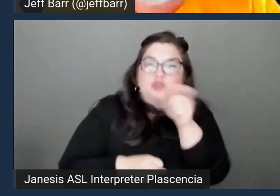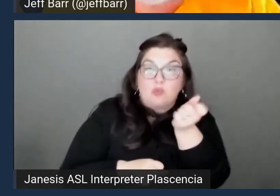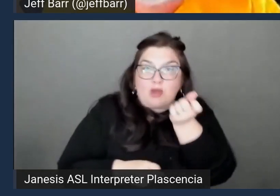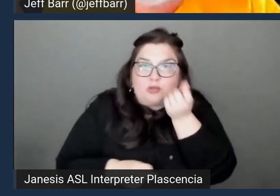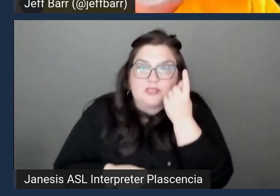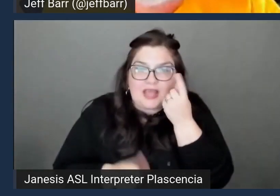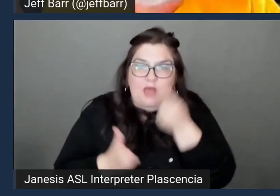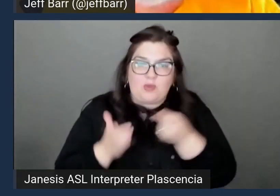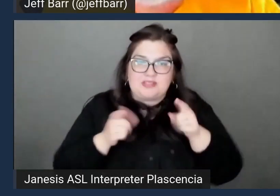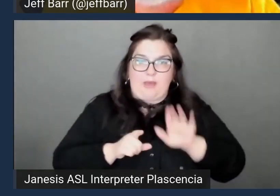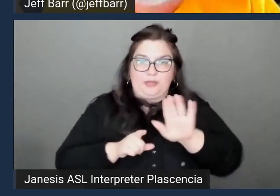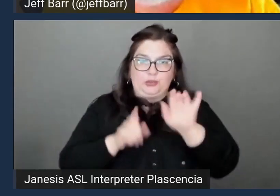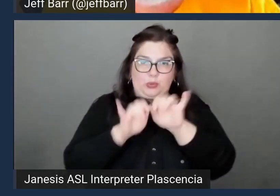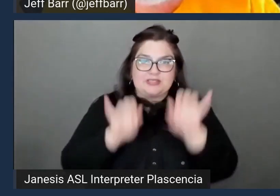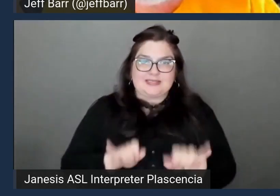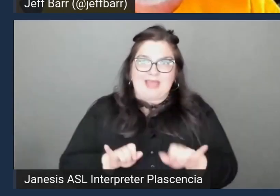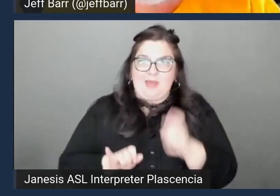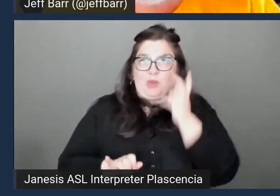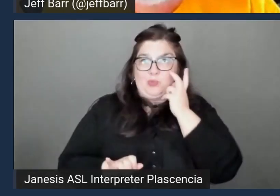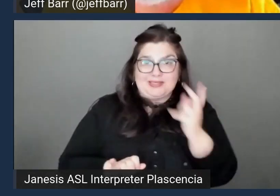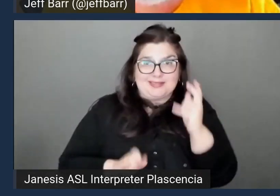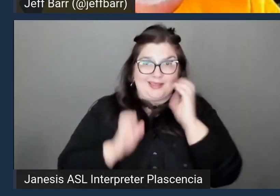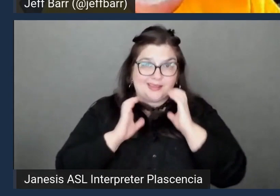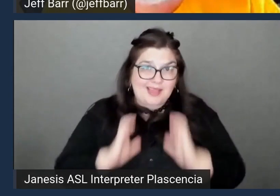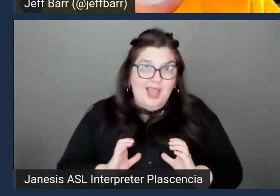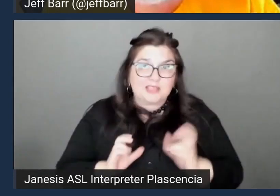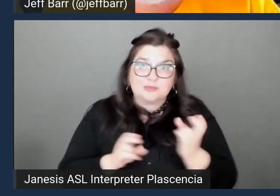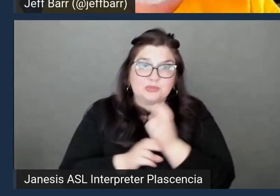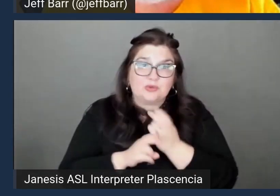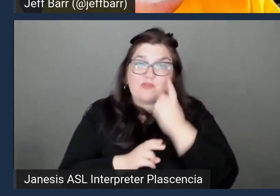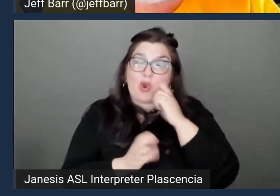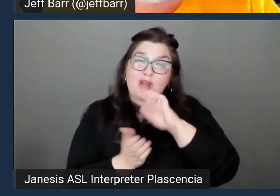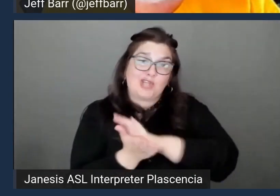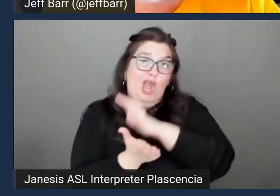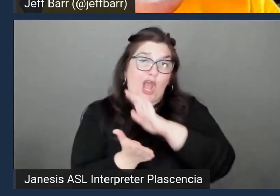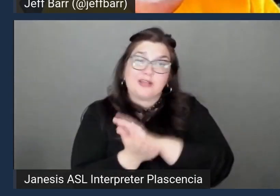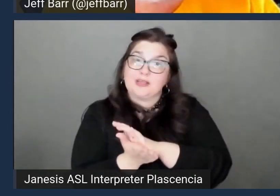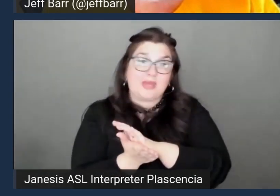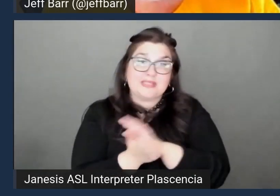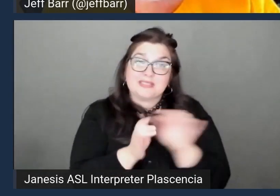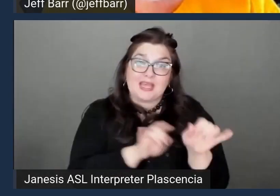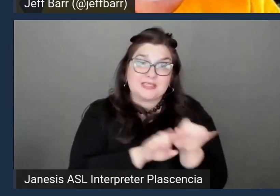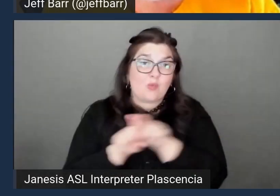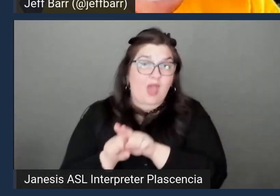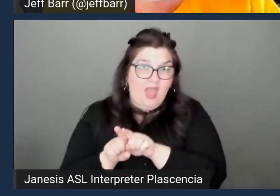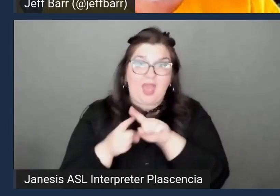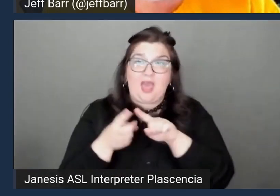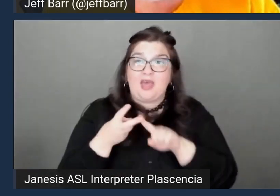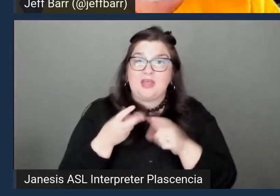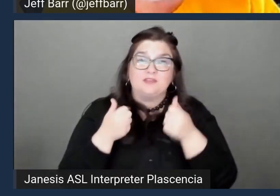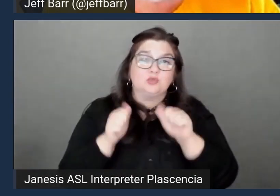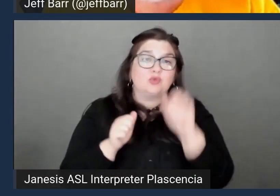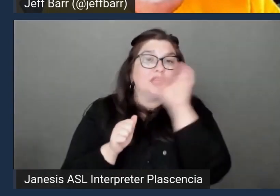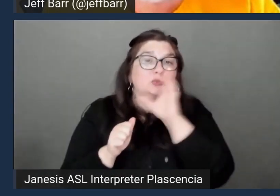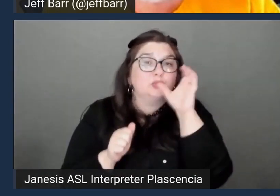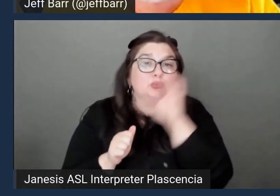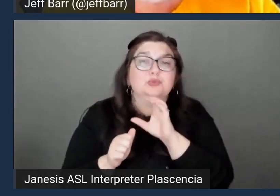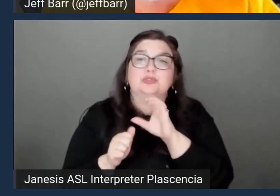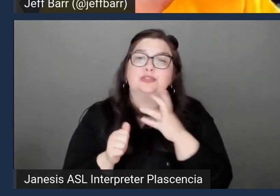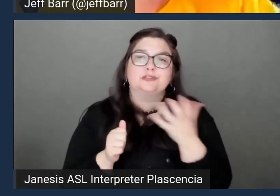So we see customers using it for also documents as well. So if you're trying to do search across your